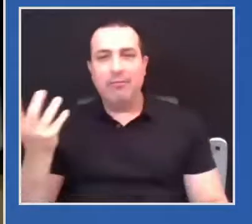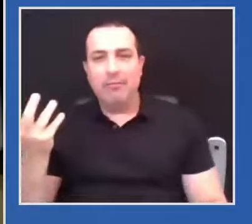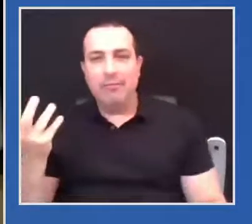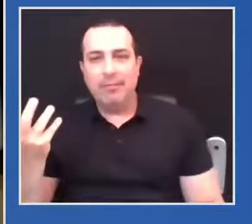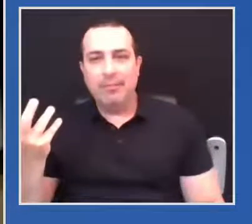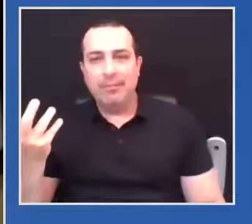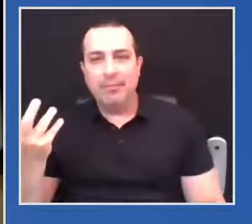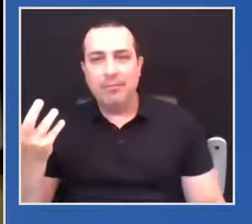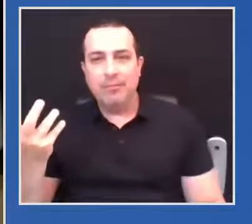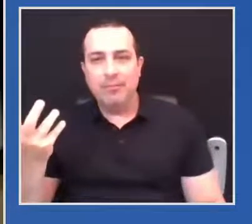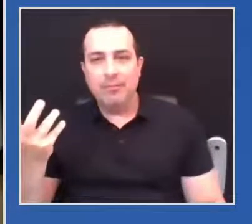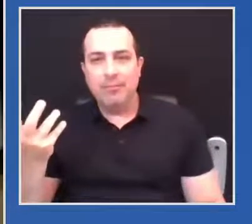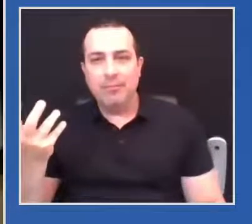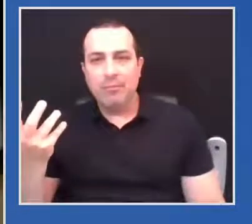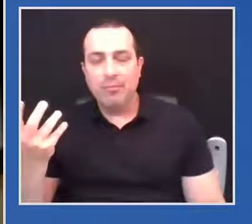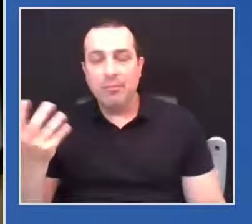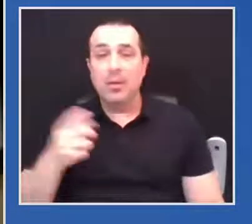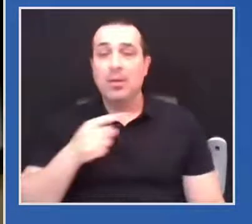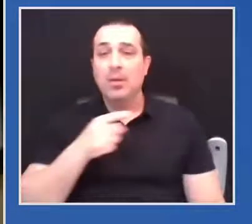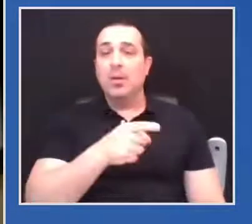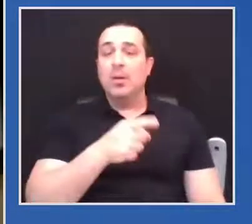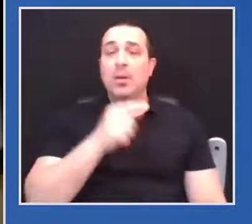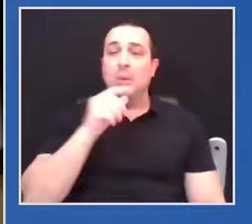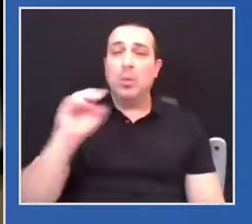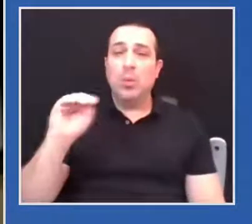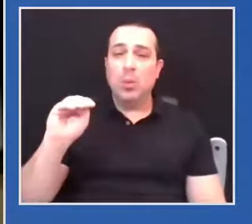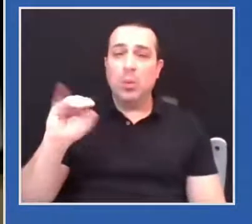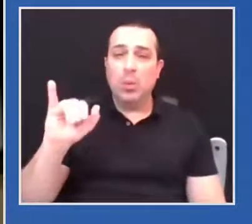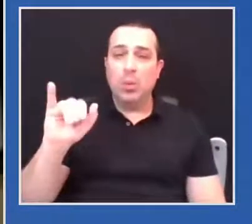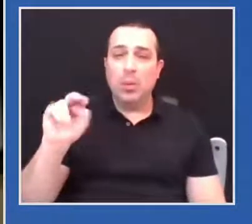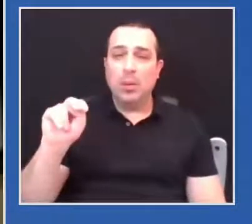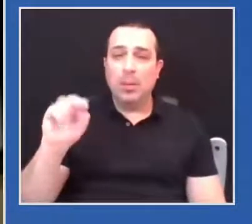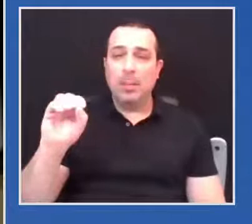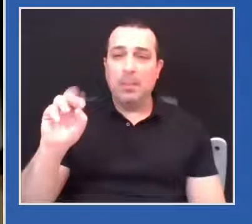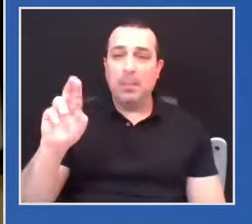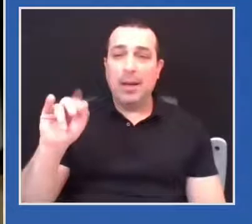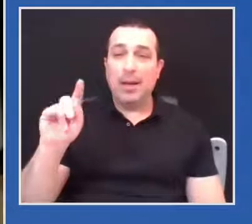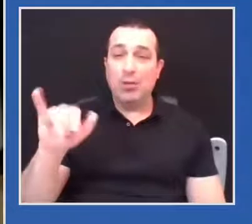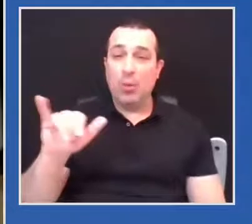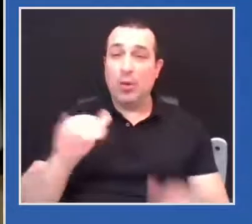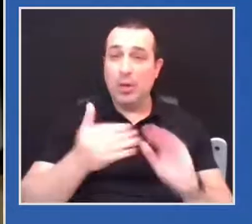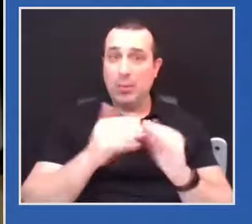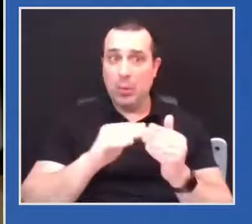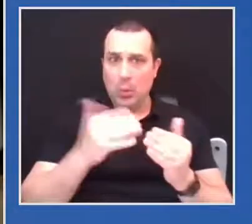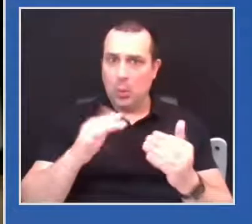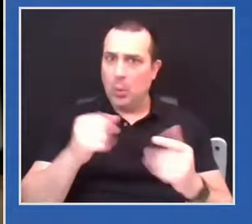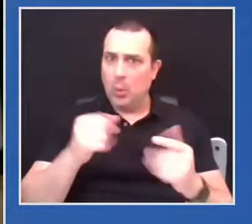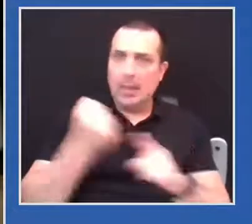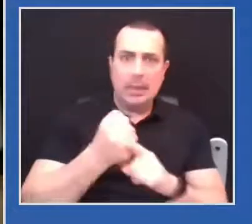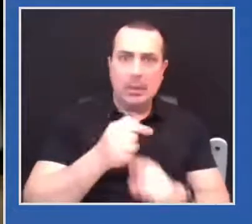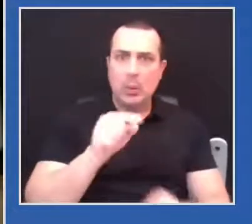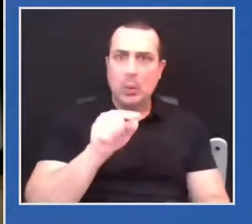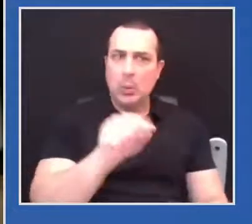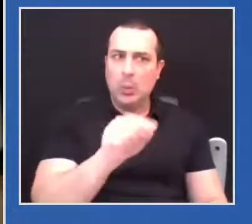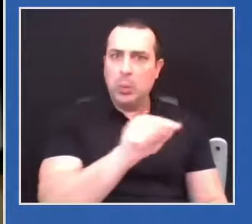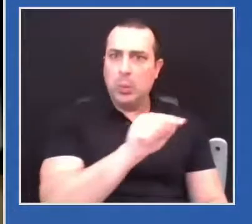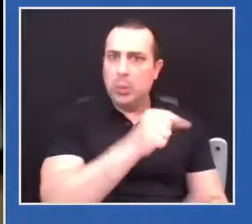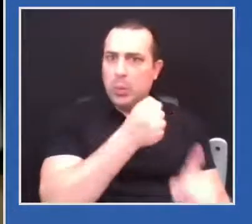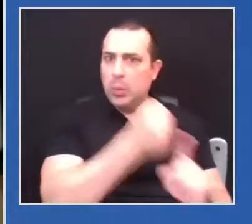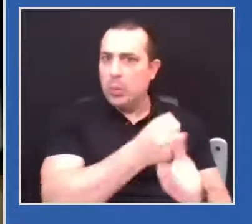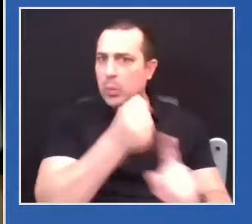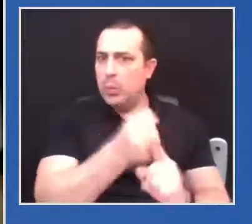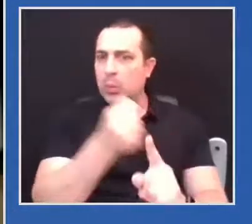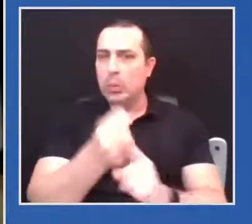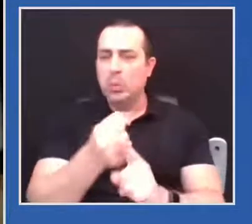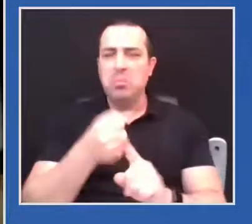minority communities are getting particularly hit by this. You realize as of about a month ago,